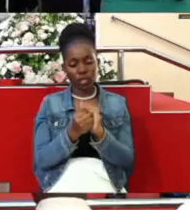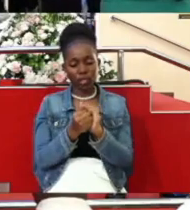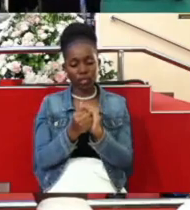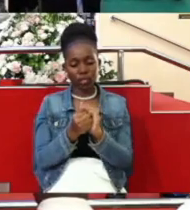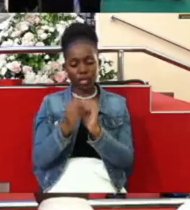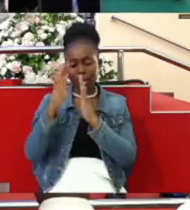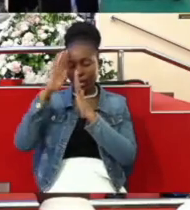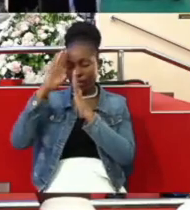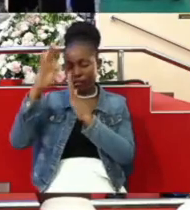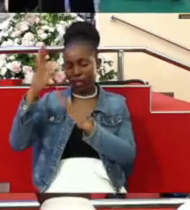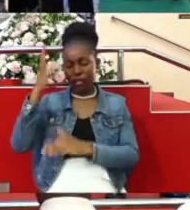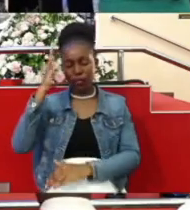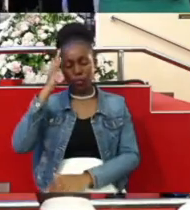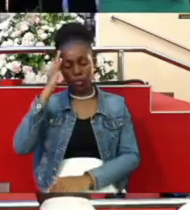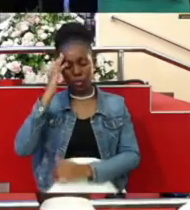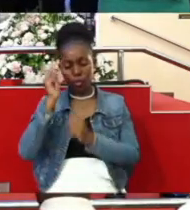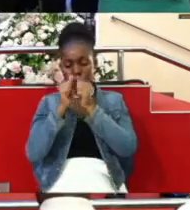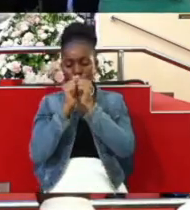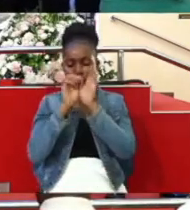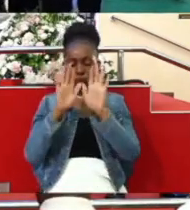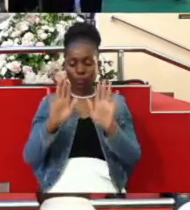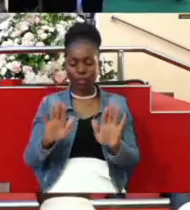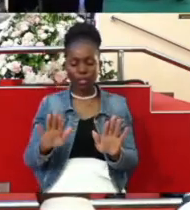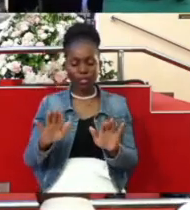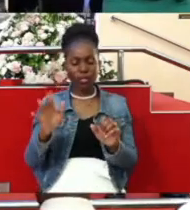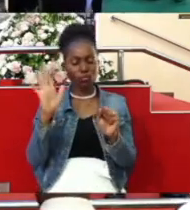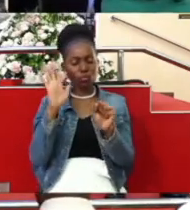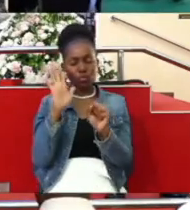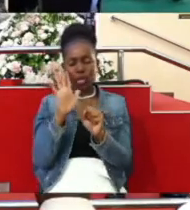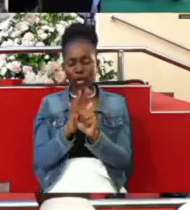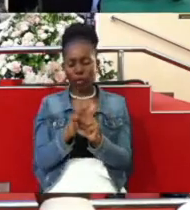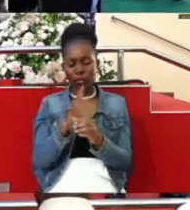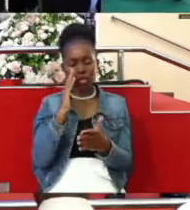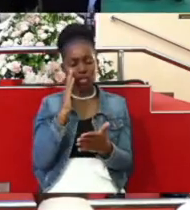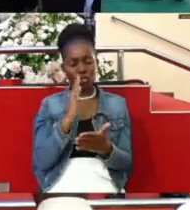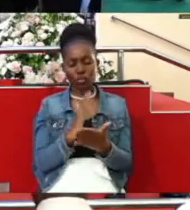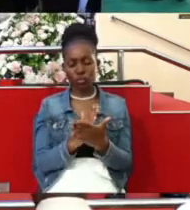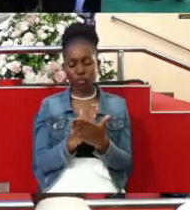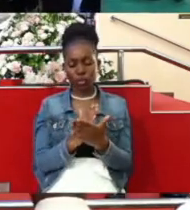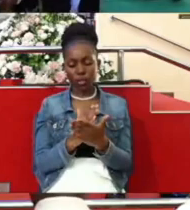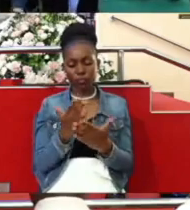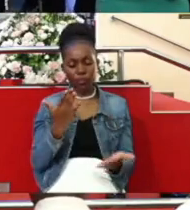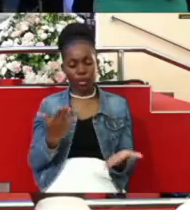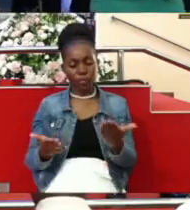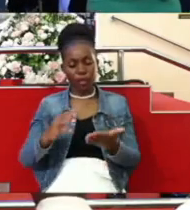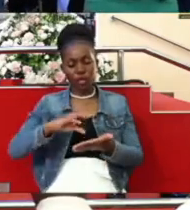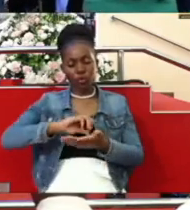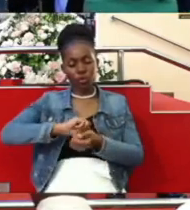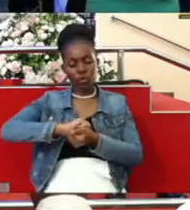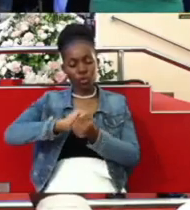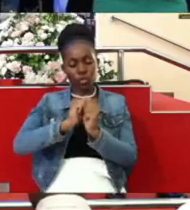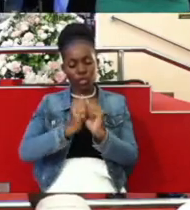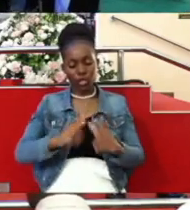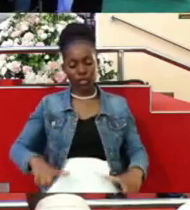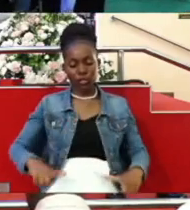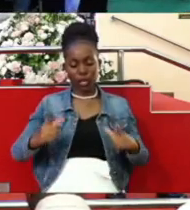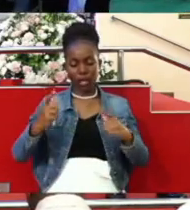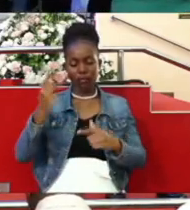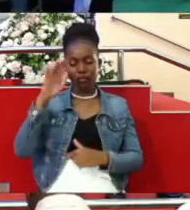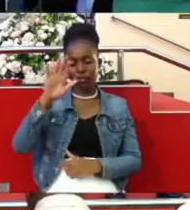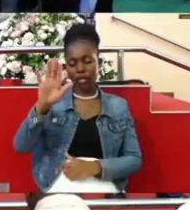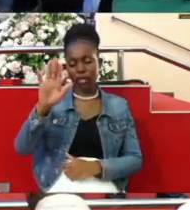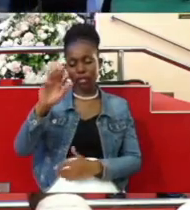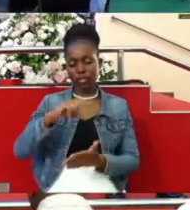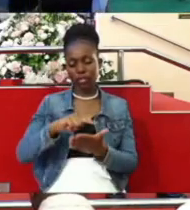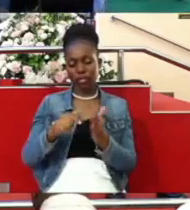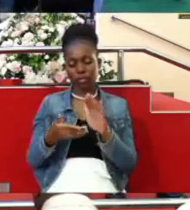that you shall bless them and bless them indeed. May you turn around their lives this morning in